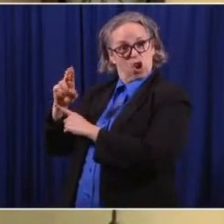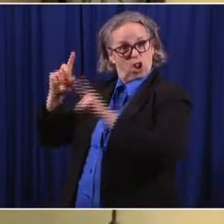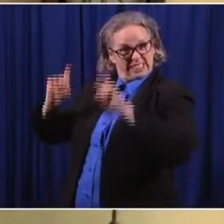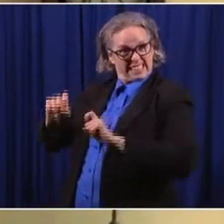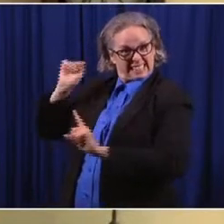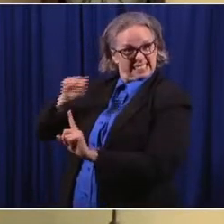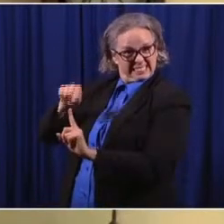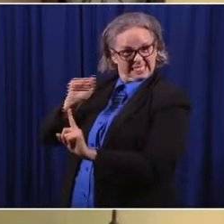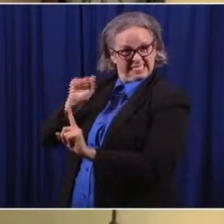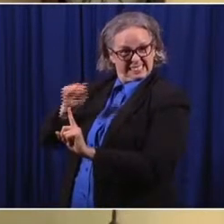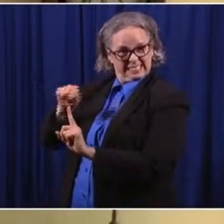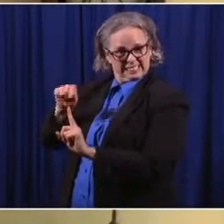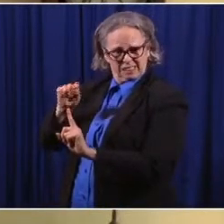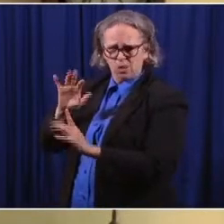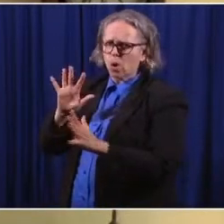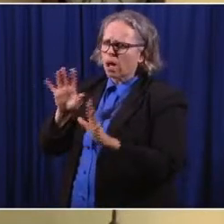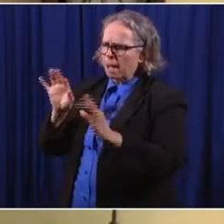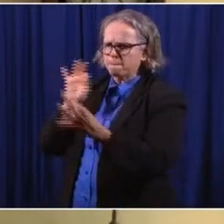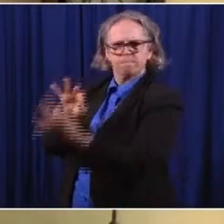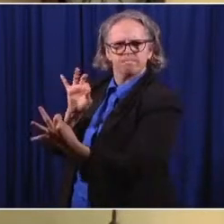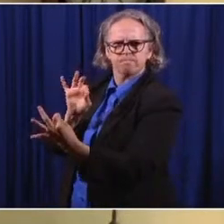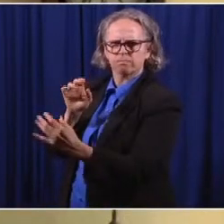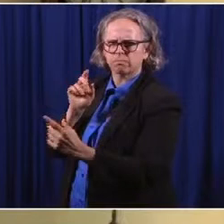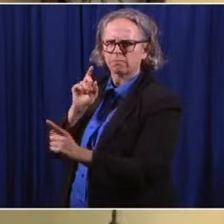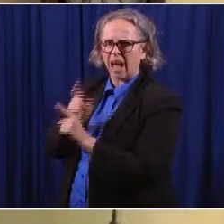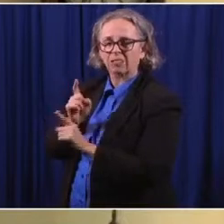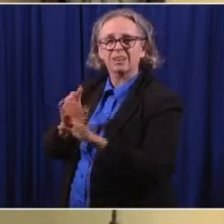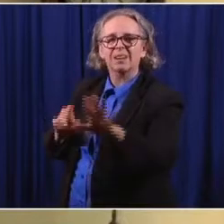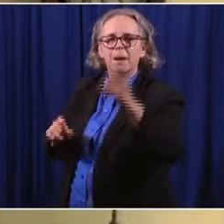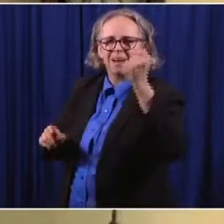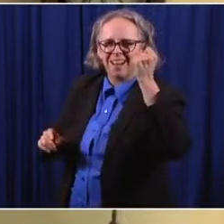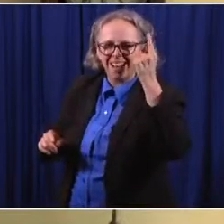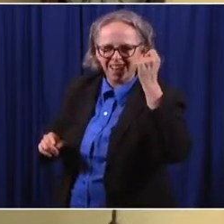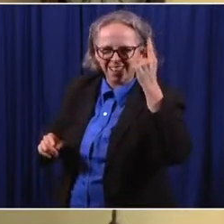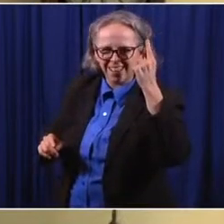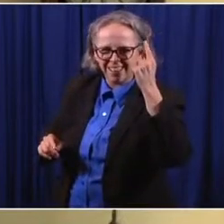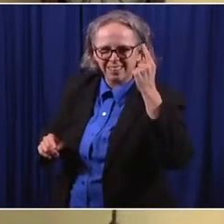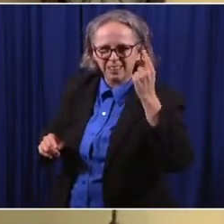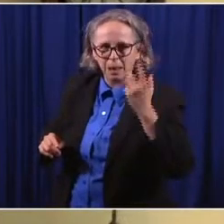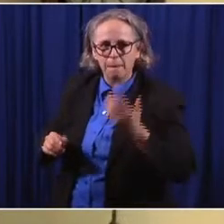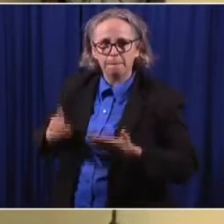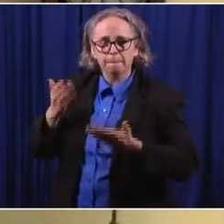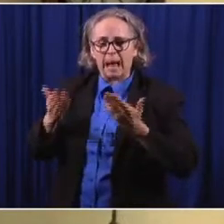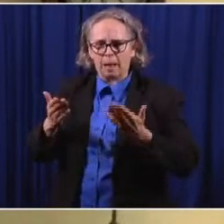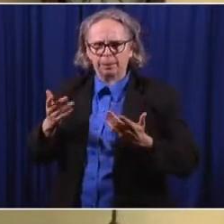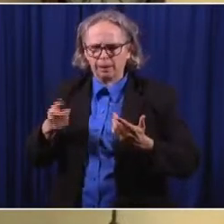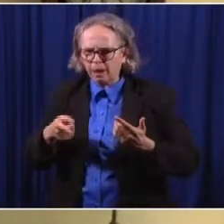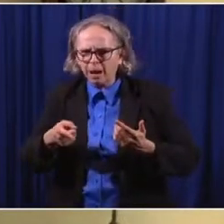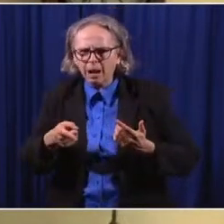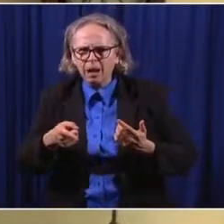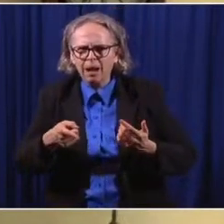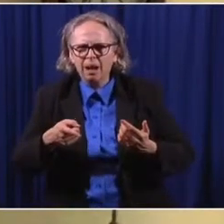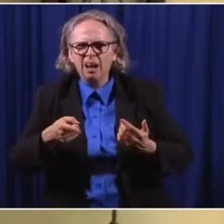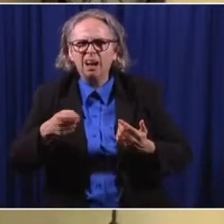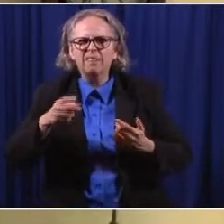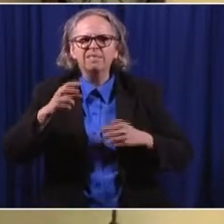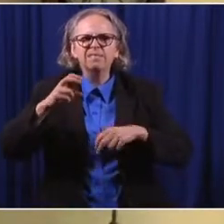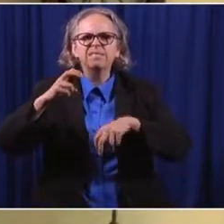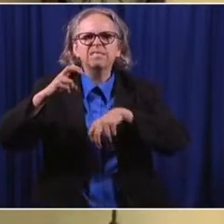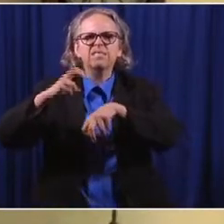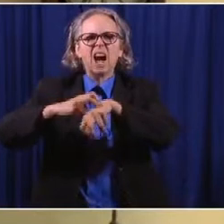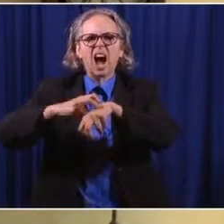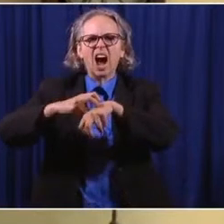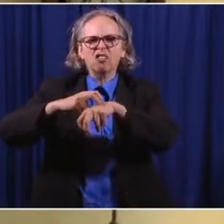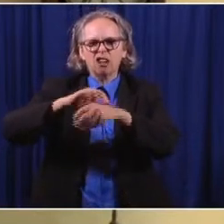accurate, but, you know, it may be still picking up the viral, you know, well after that person